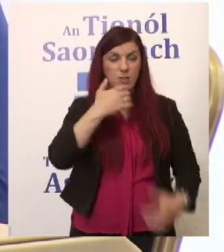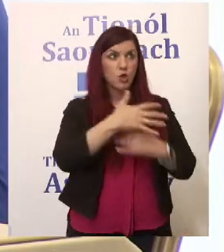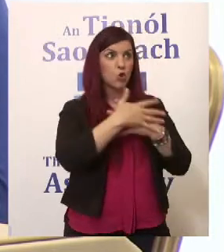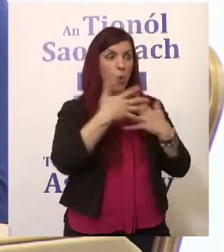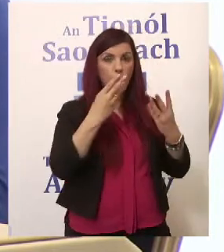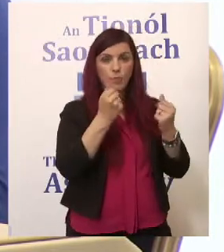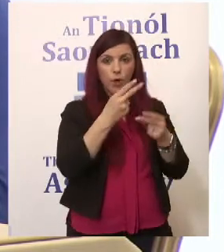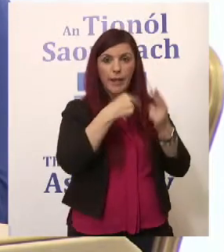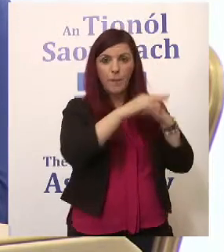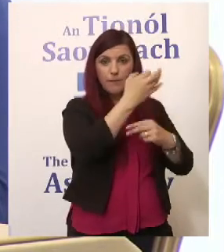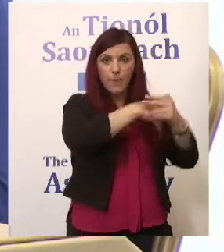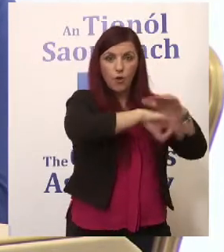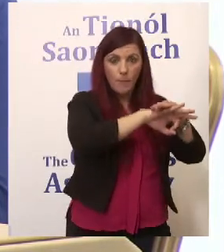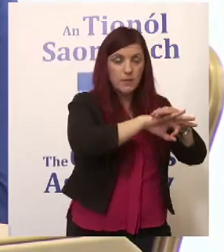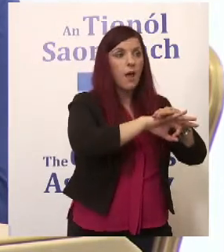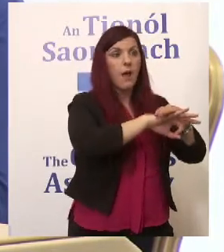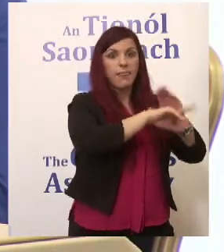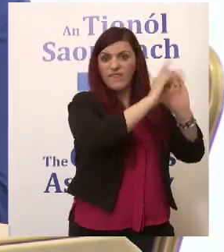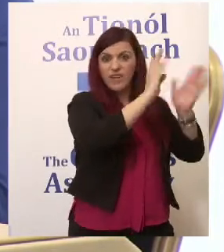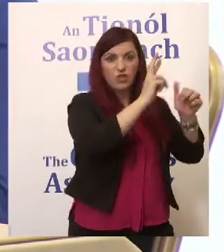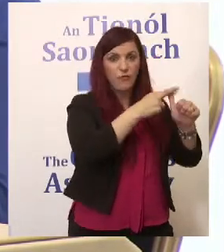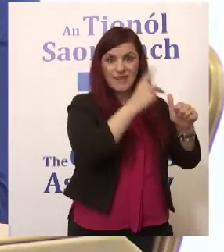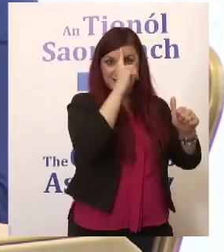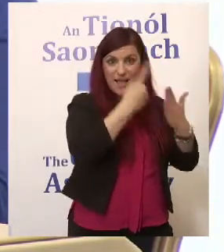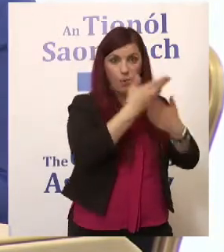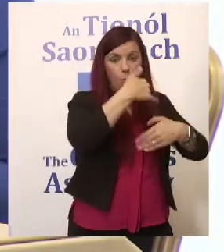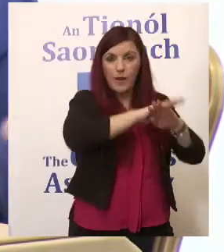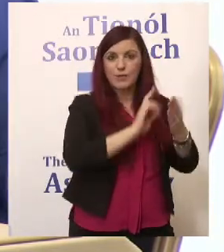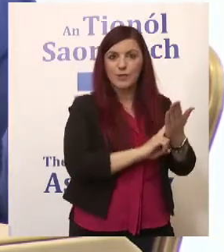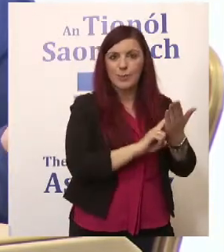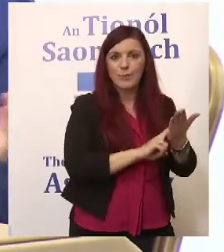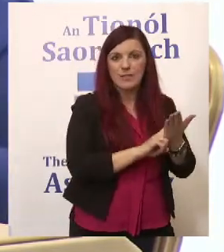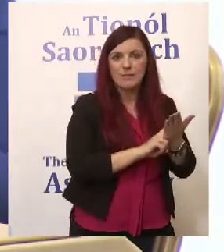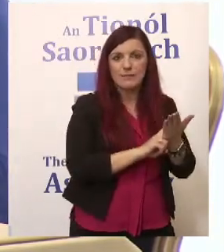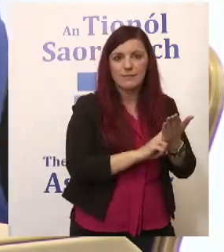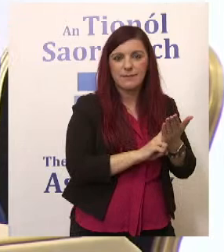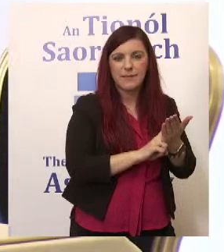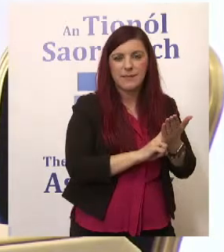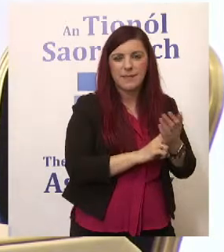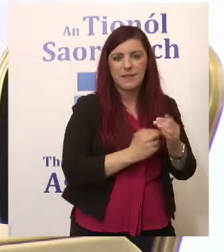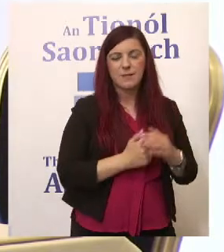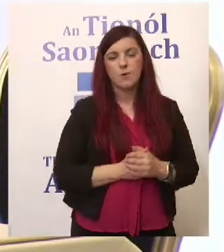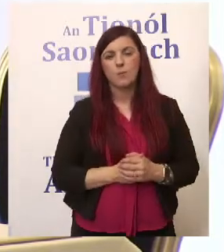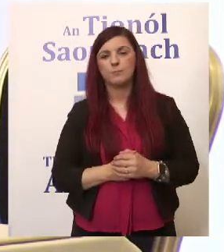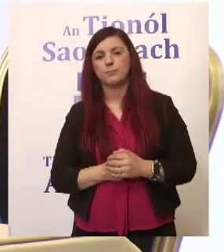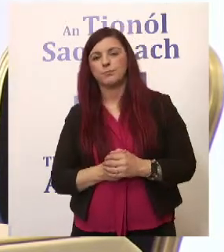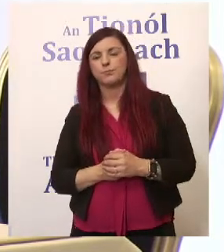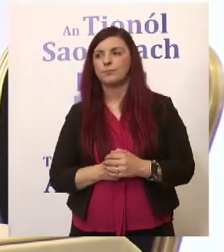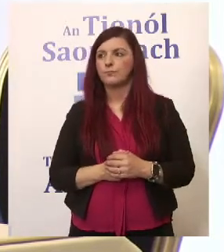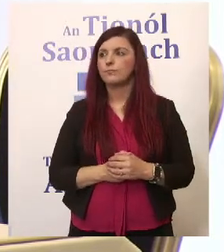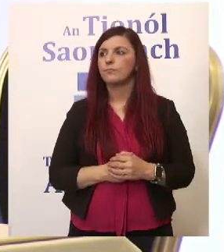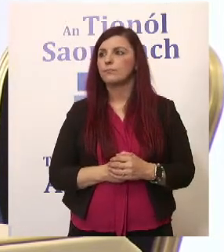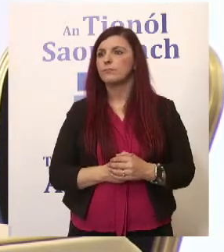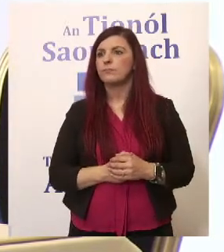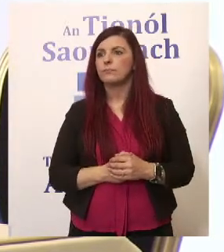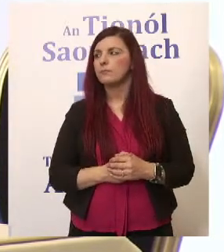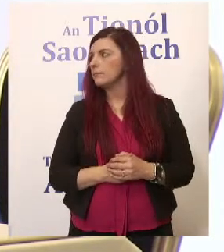money, because a lot of it has already been factored into the, you know, spending obligations of the local authorities.